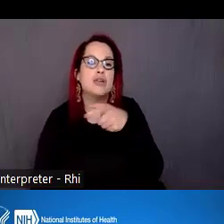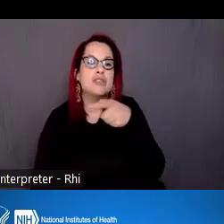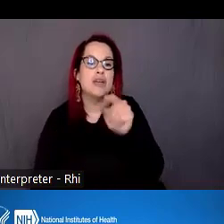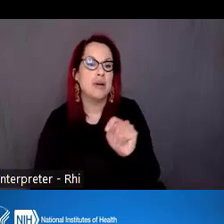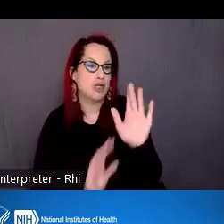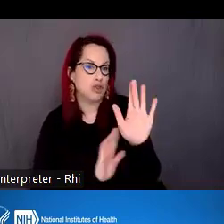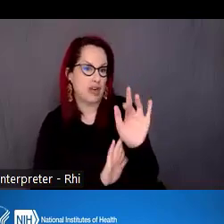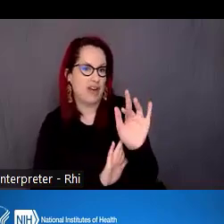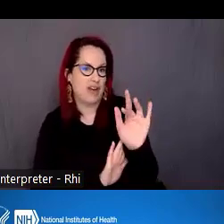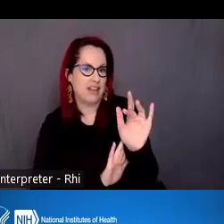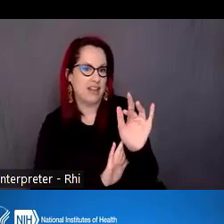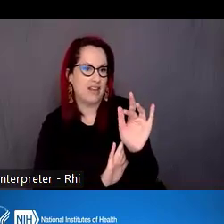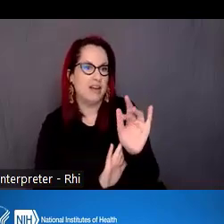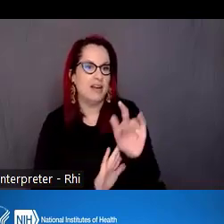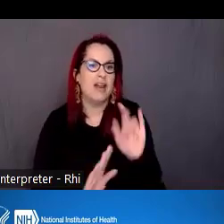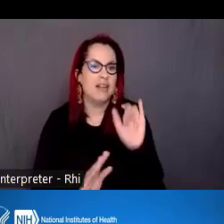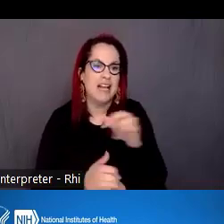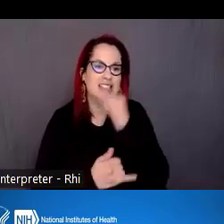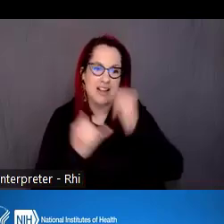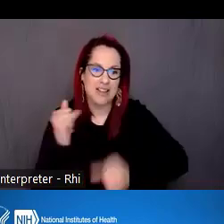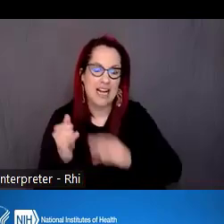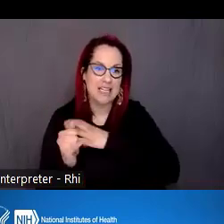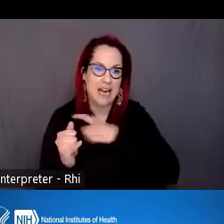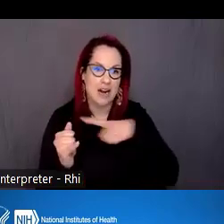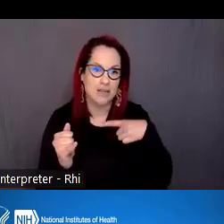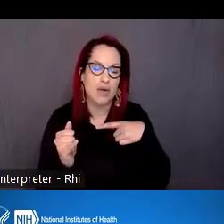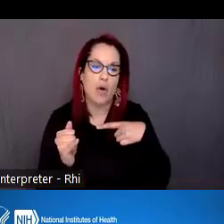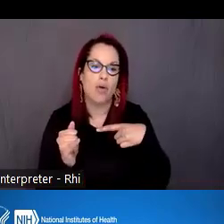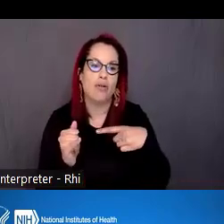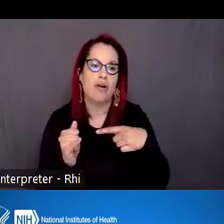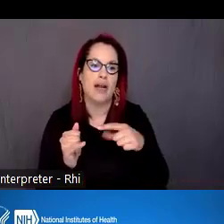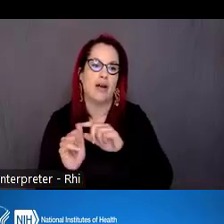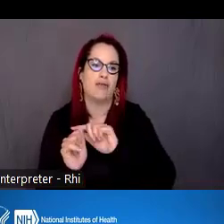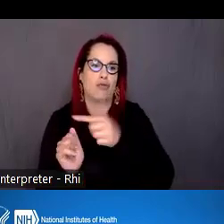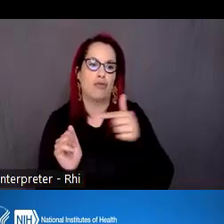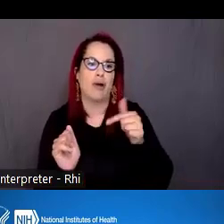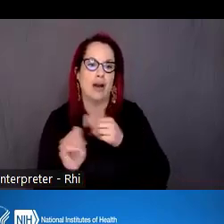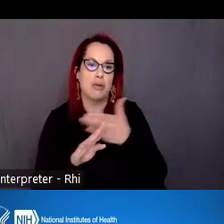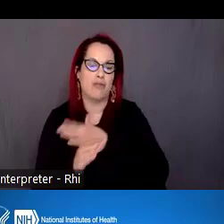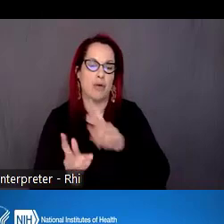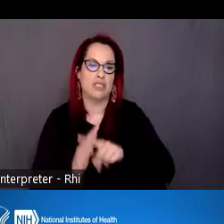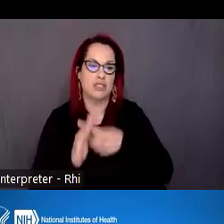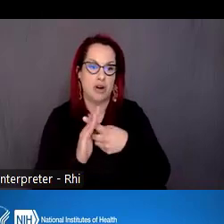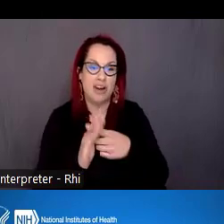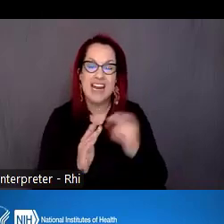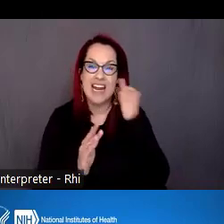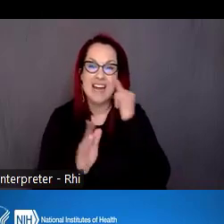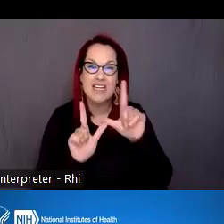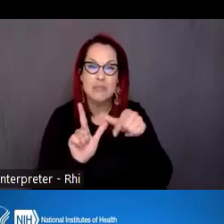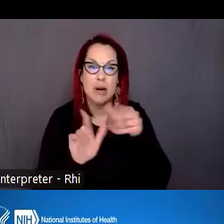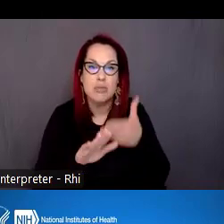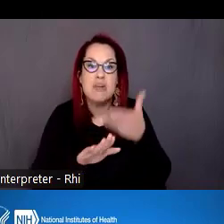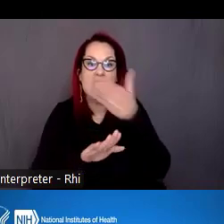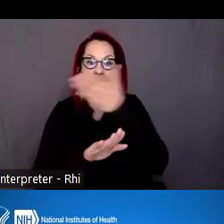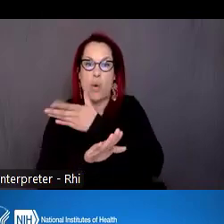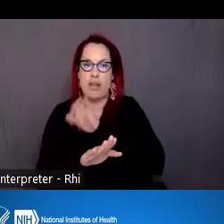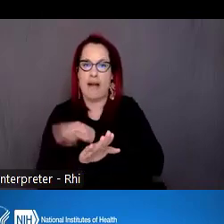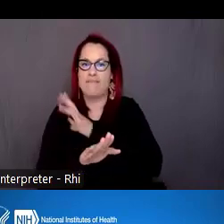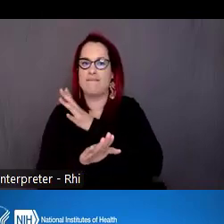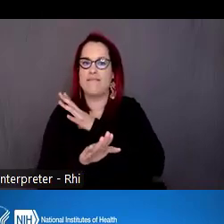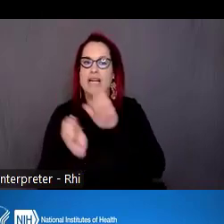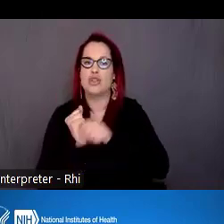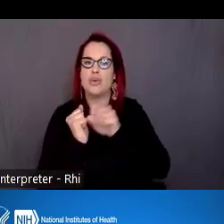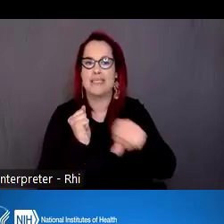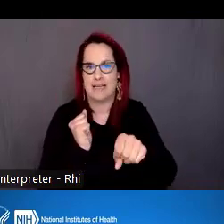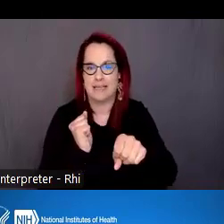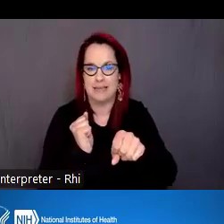goes into effect. Anything that is expiring prior to that you can extend. And